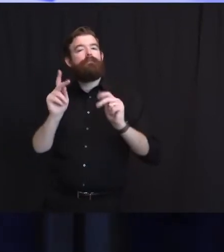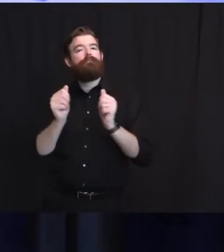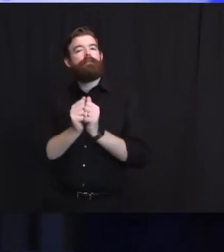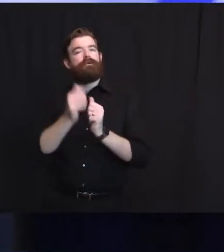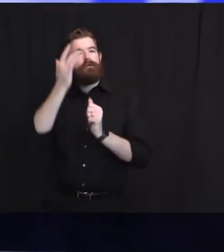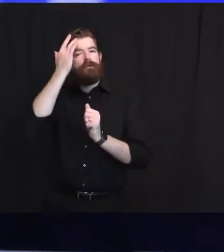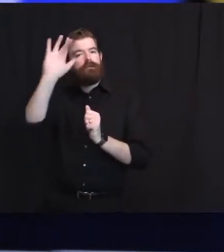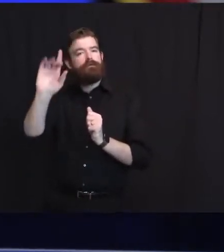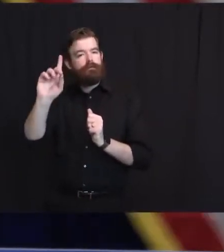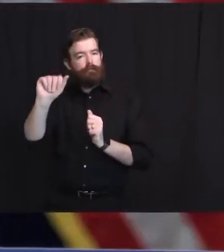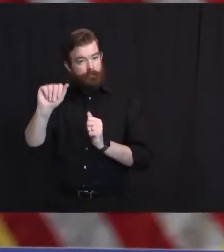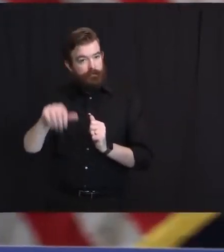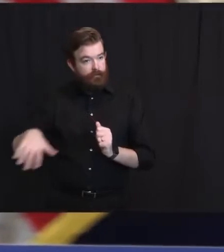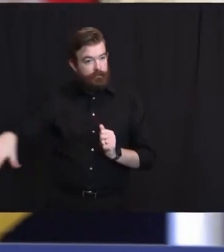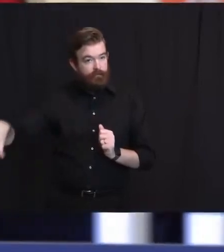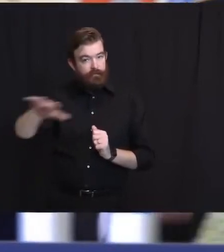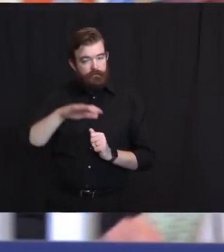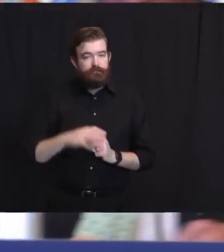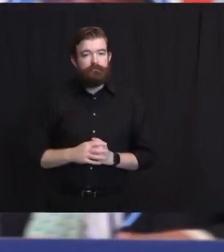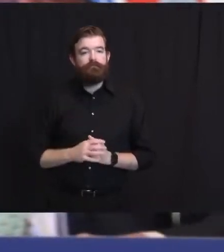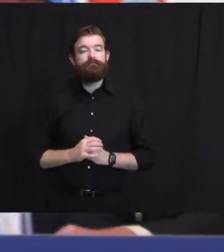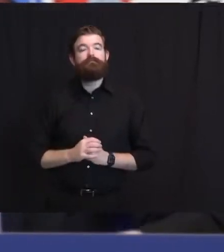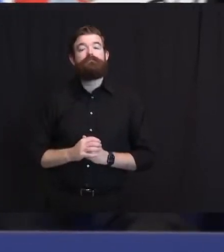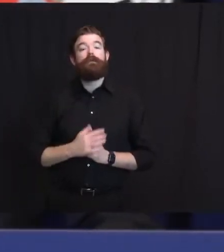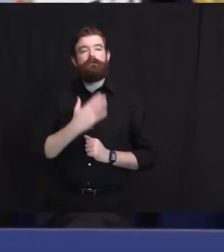Thank you for that. Alex, you got any?